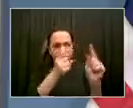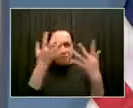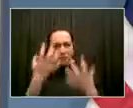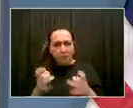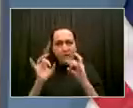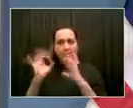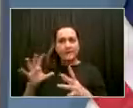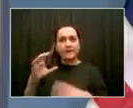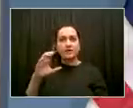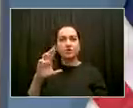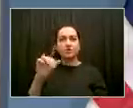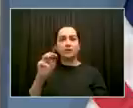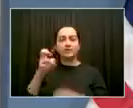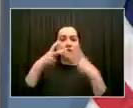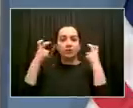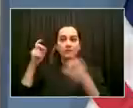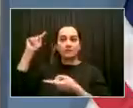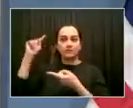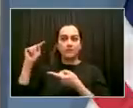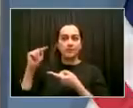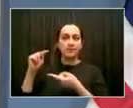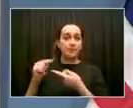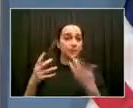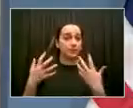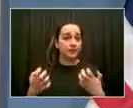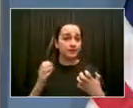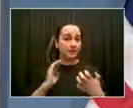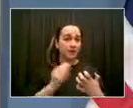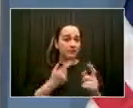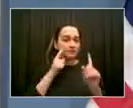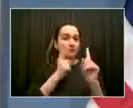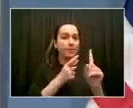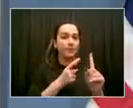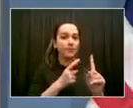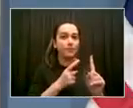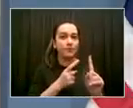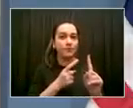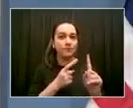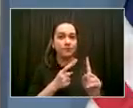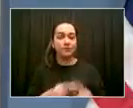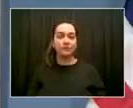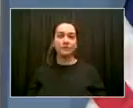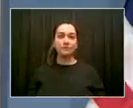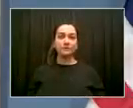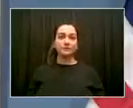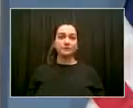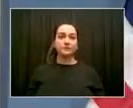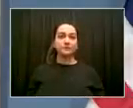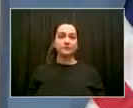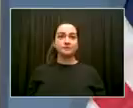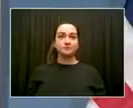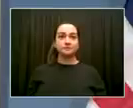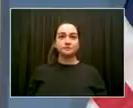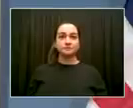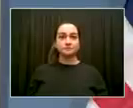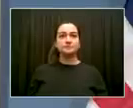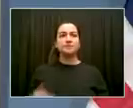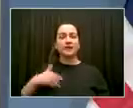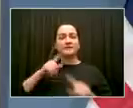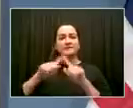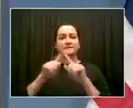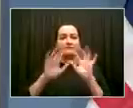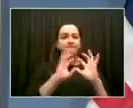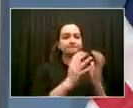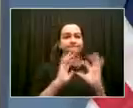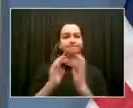And we work very close with all 5 prosecutors in New York City to make sure there's consequences when somebody's apprehended for